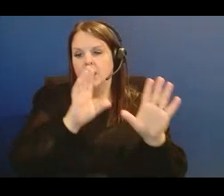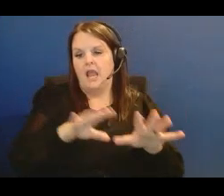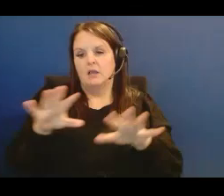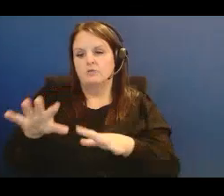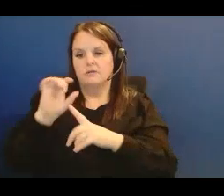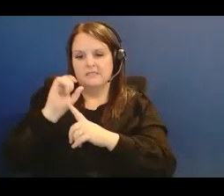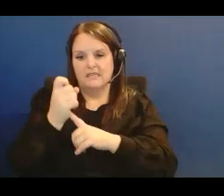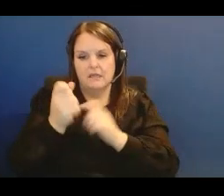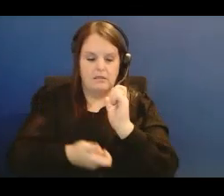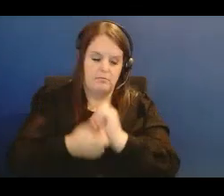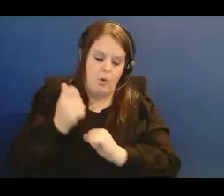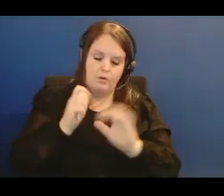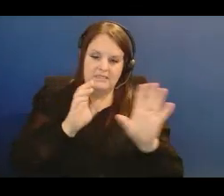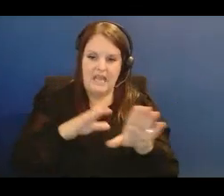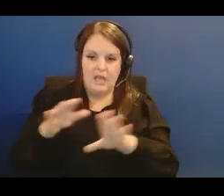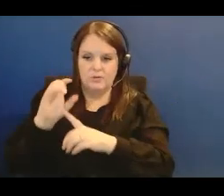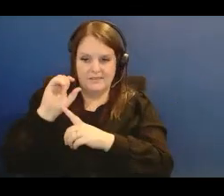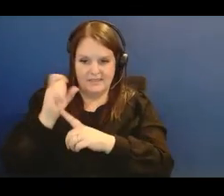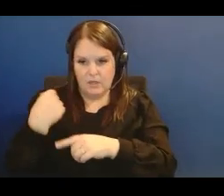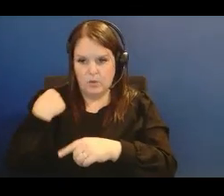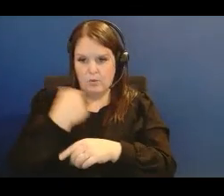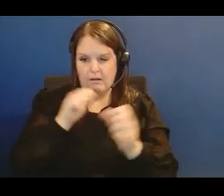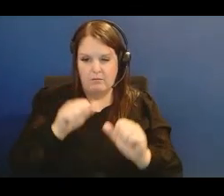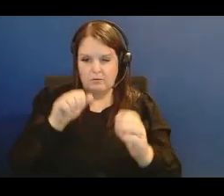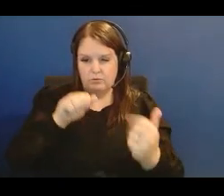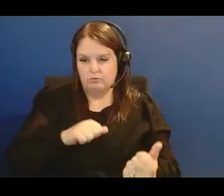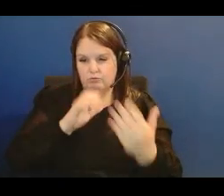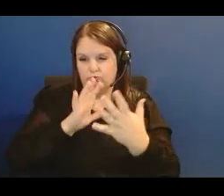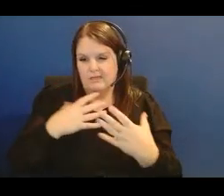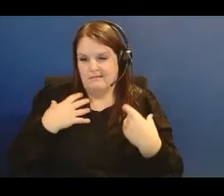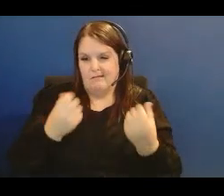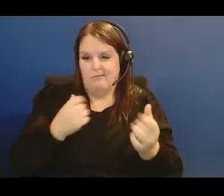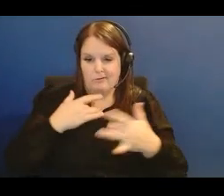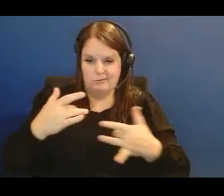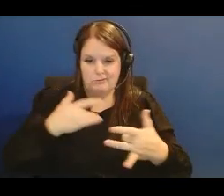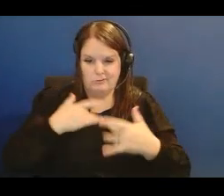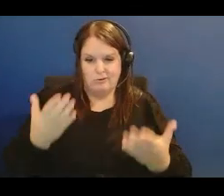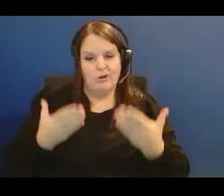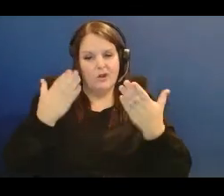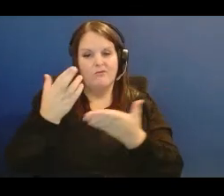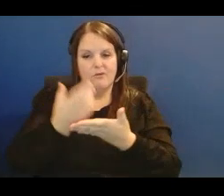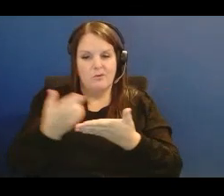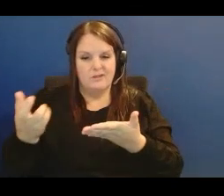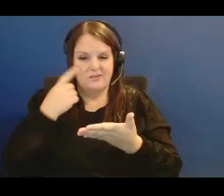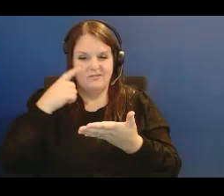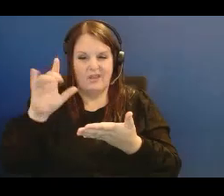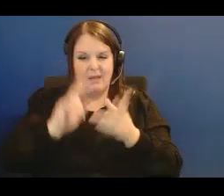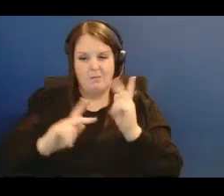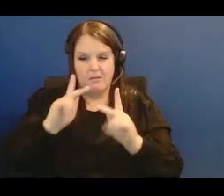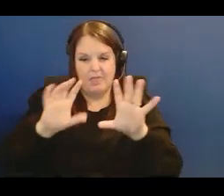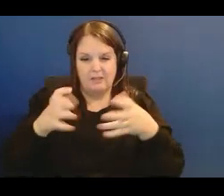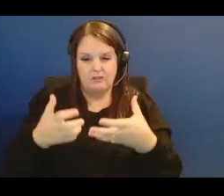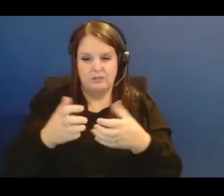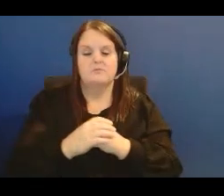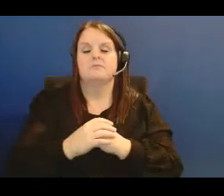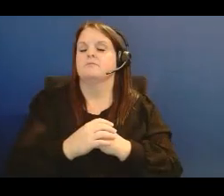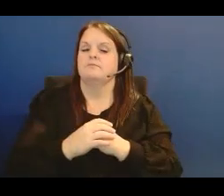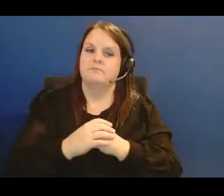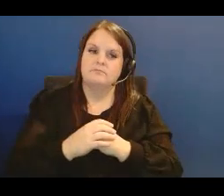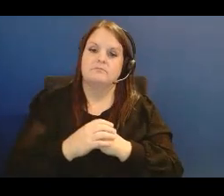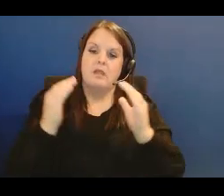even in the most casual of settings, we're able to address health concerns and to offer resources for that population.